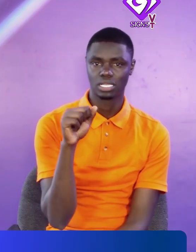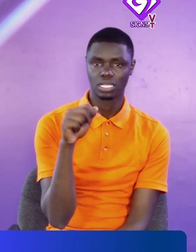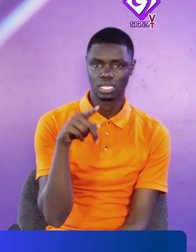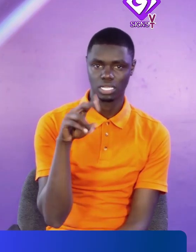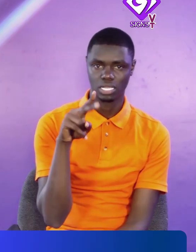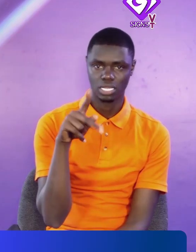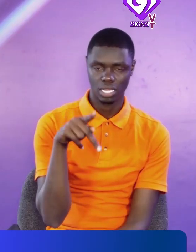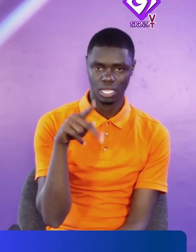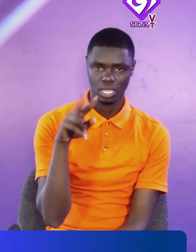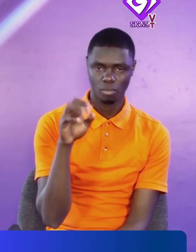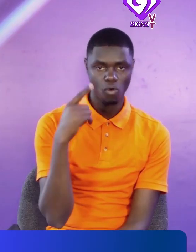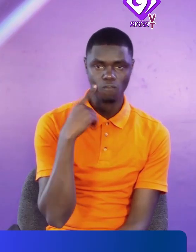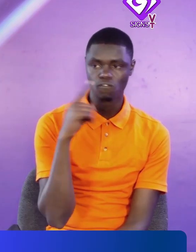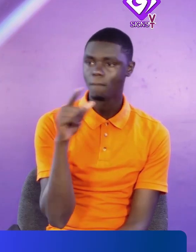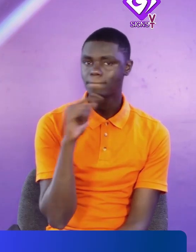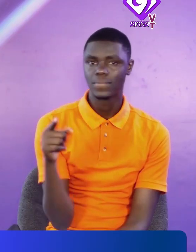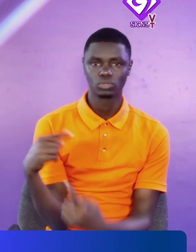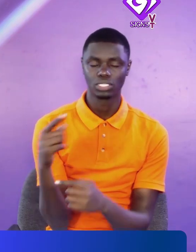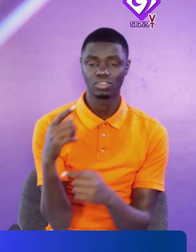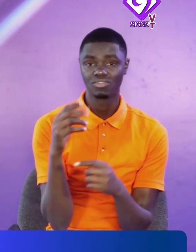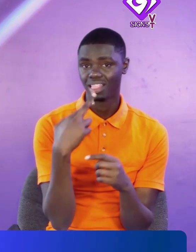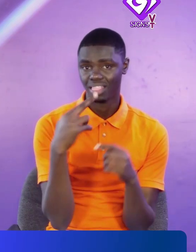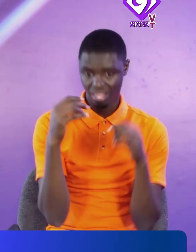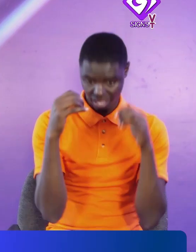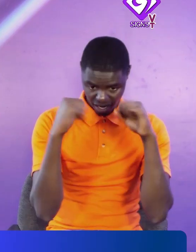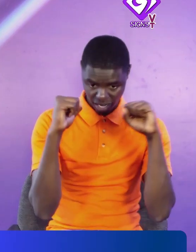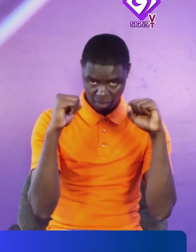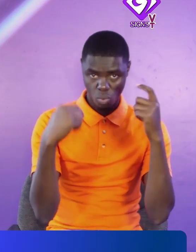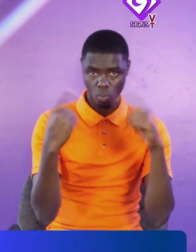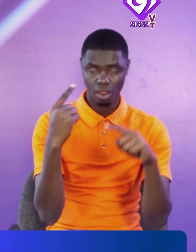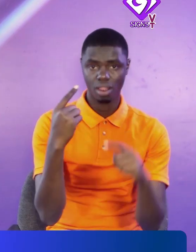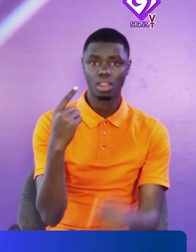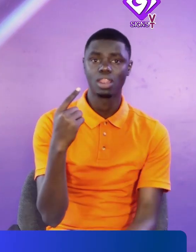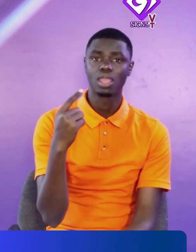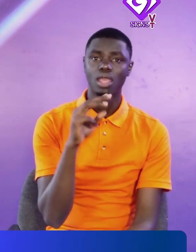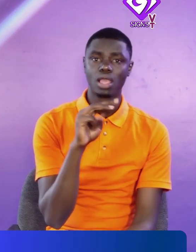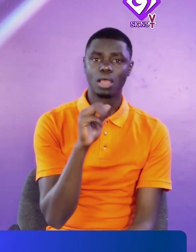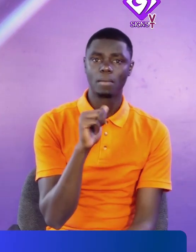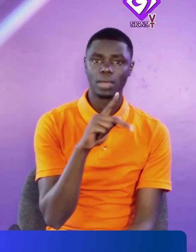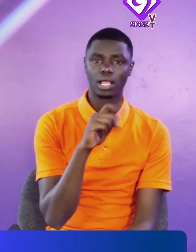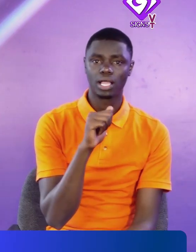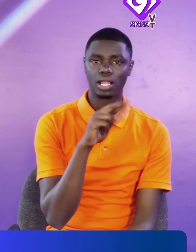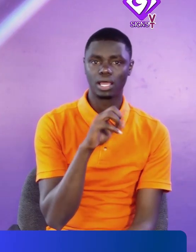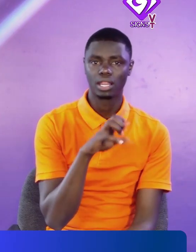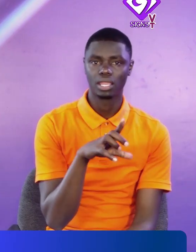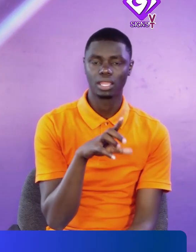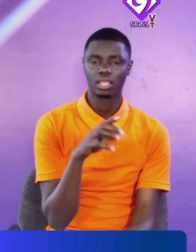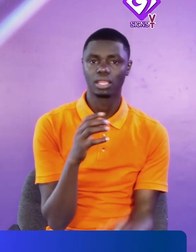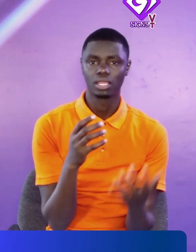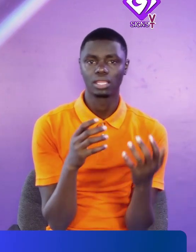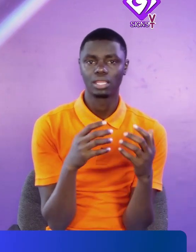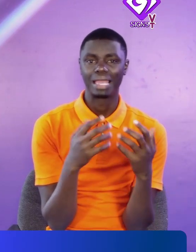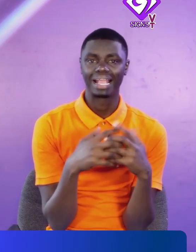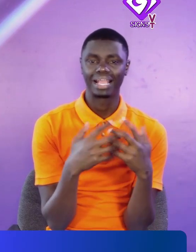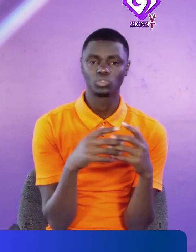excel. But if Red Bull manages to win, the alarm bells in McLaren garage will be deafening. Why?